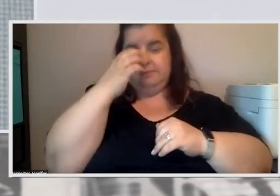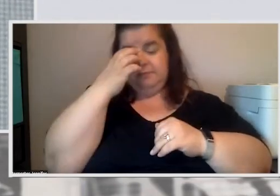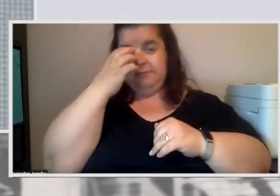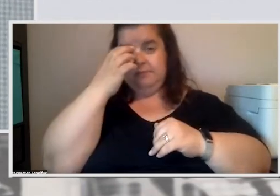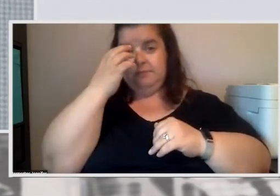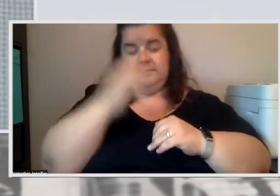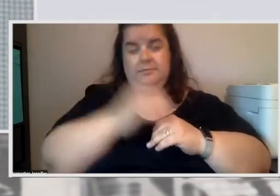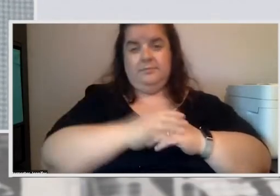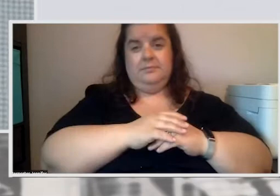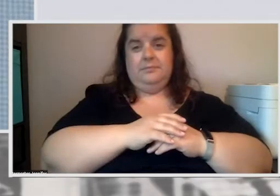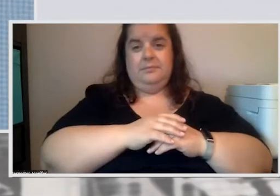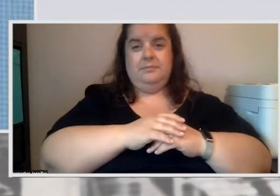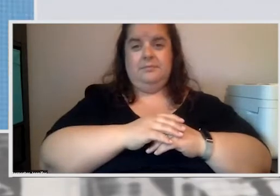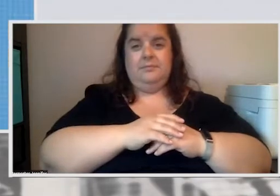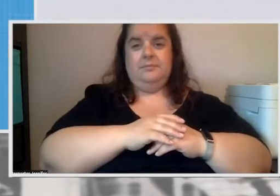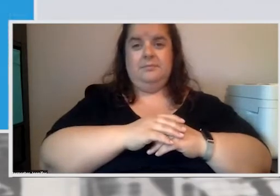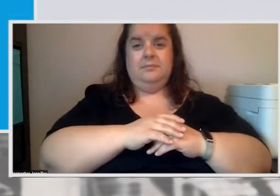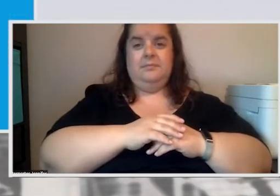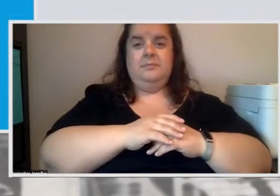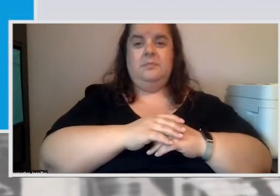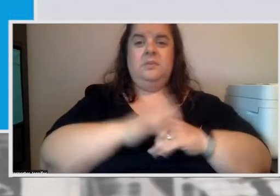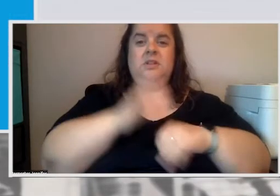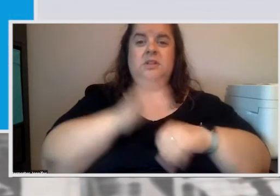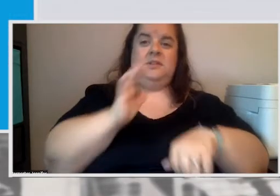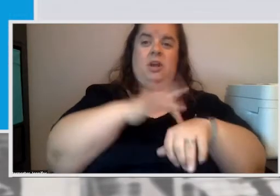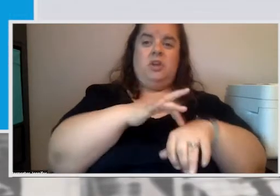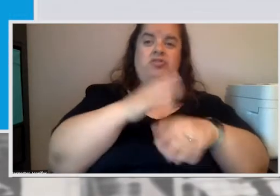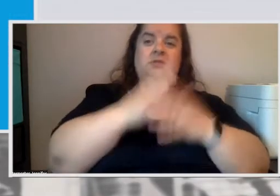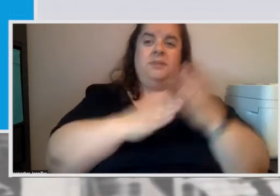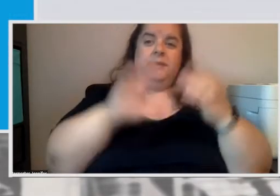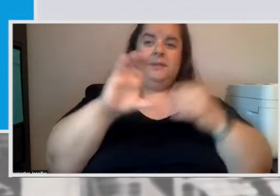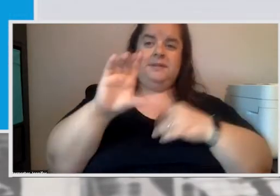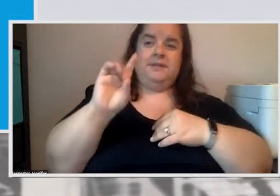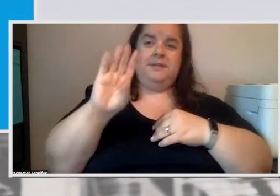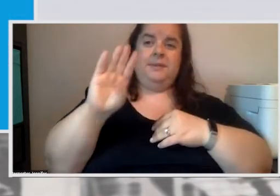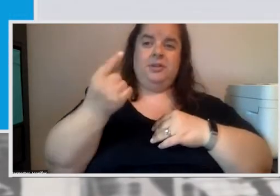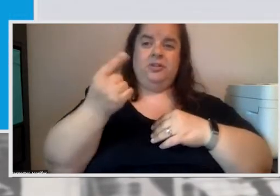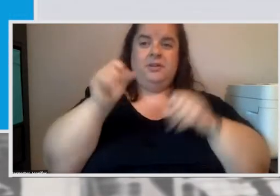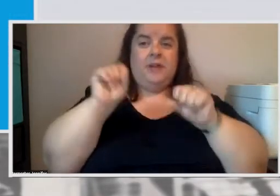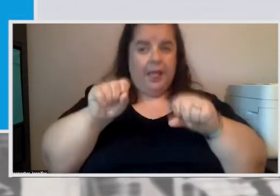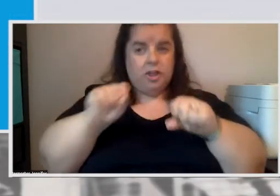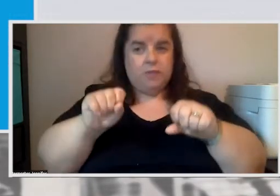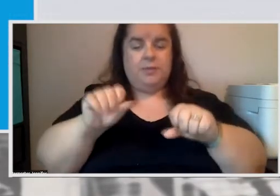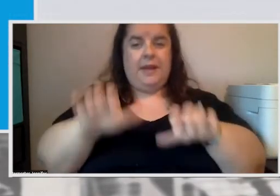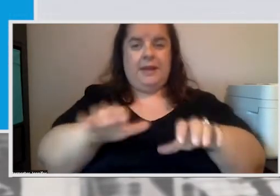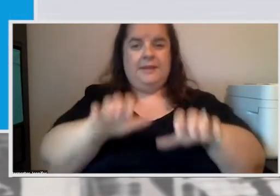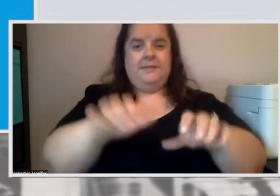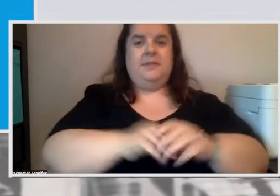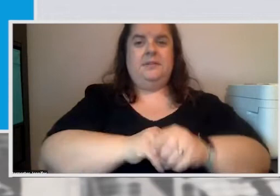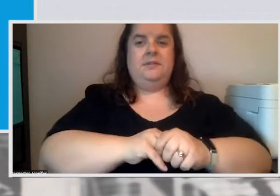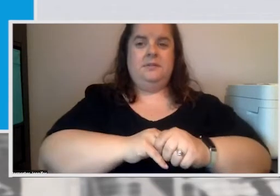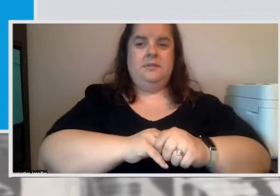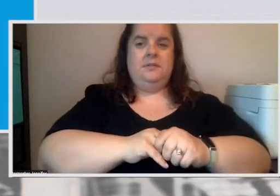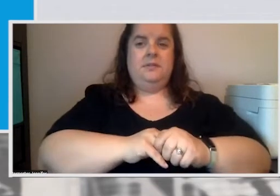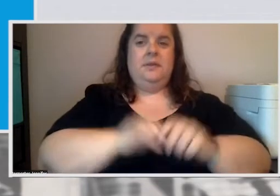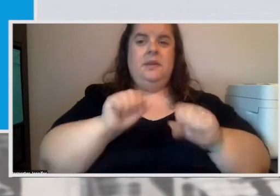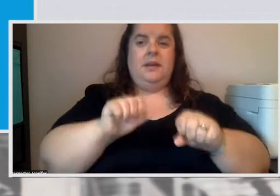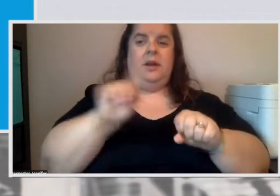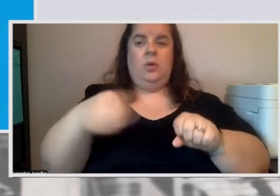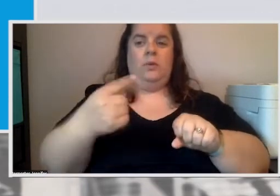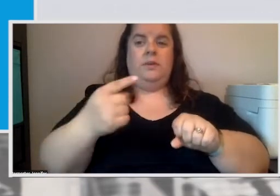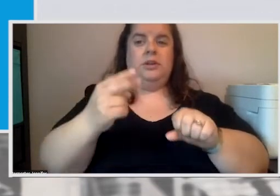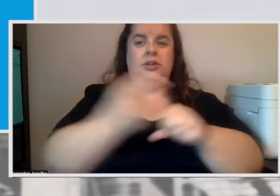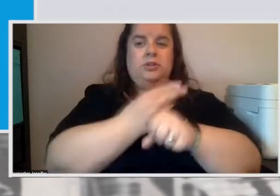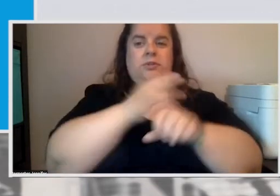So just to touch on some of the CDBG eligible activities, They can only be used for activities that